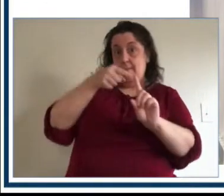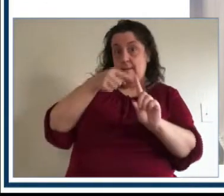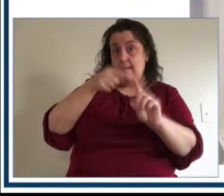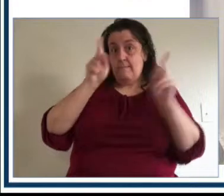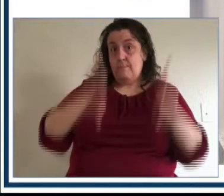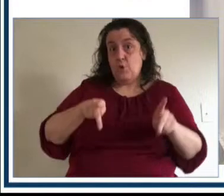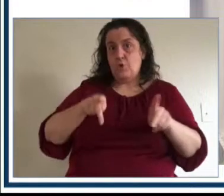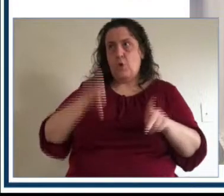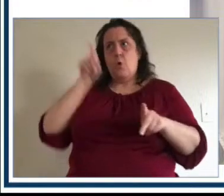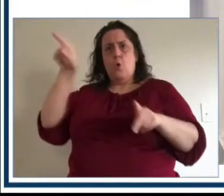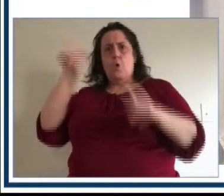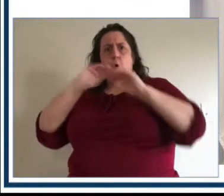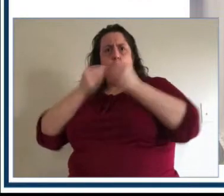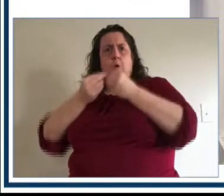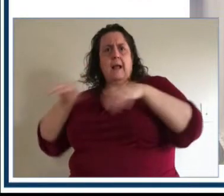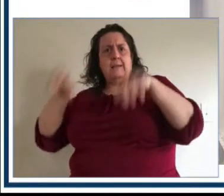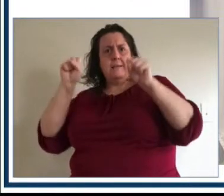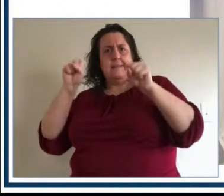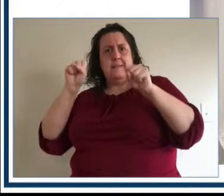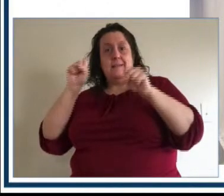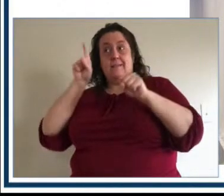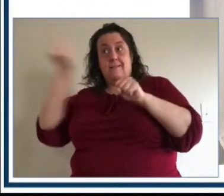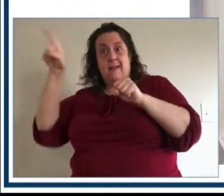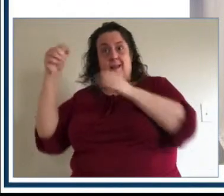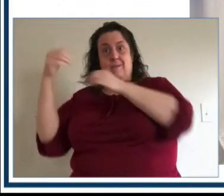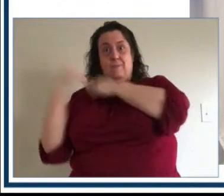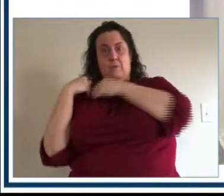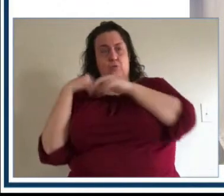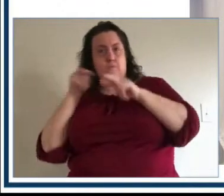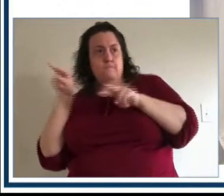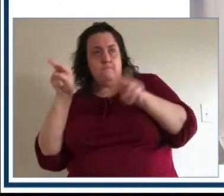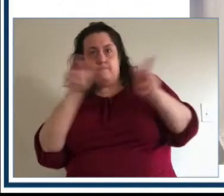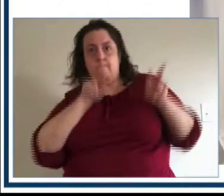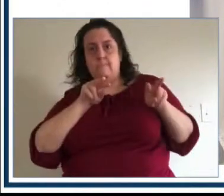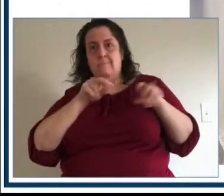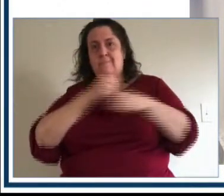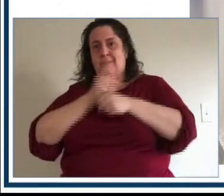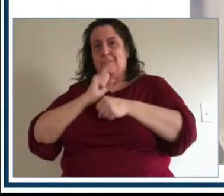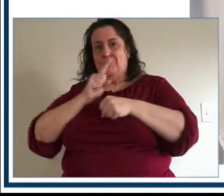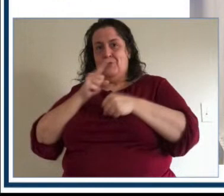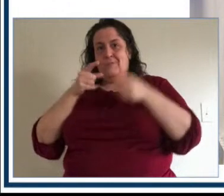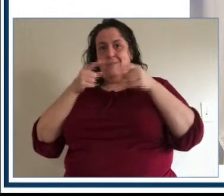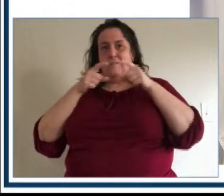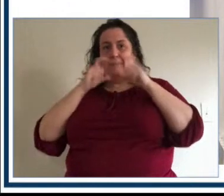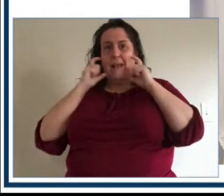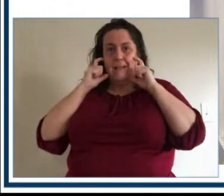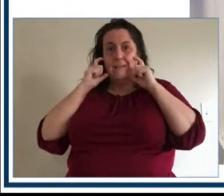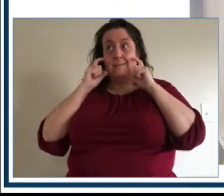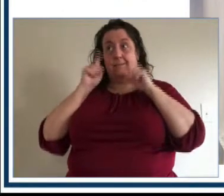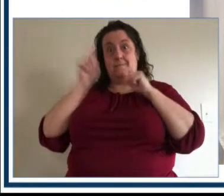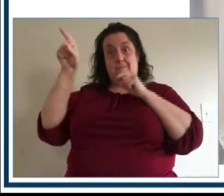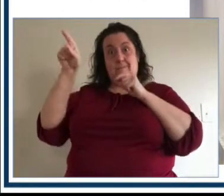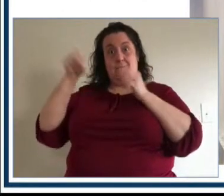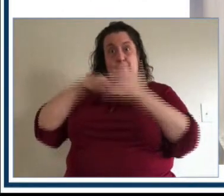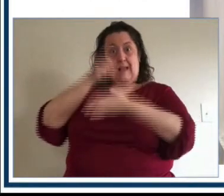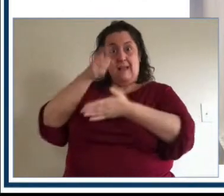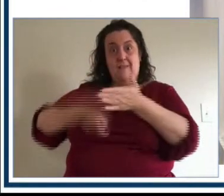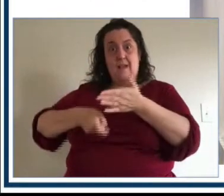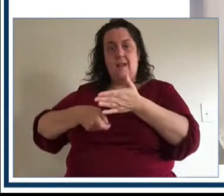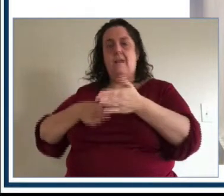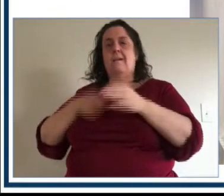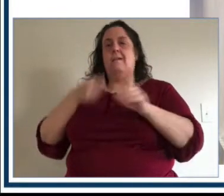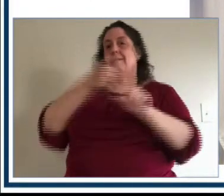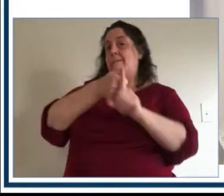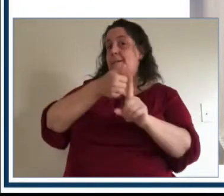organizer that people inside the event weren't wearing the mask? Are they the ones who held accountable, or is it